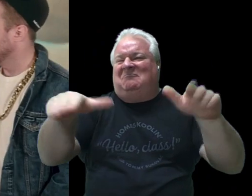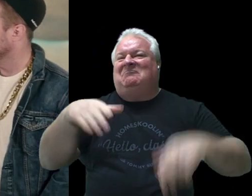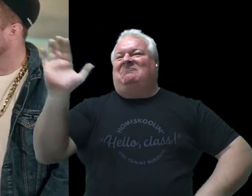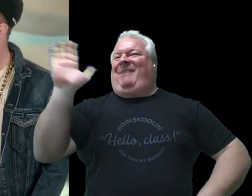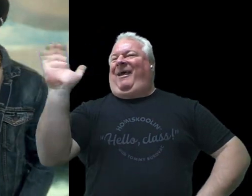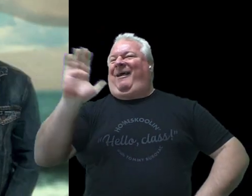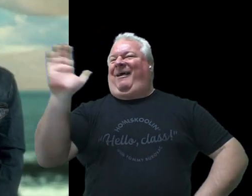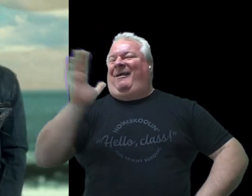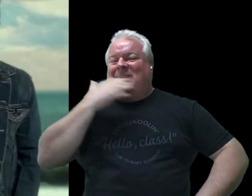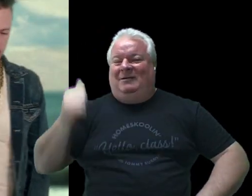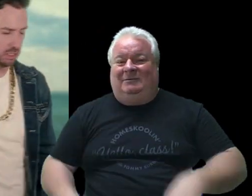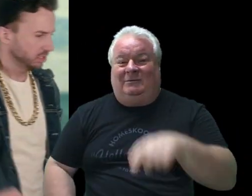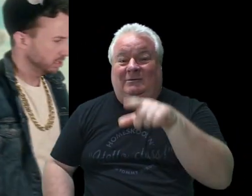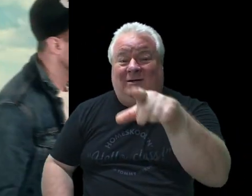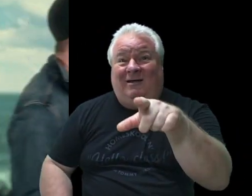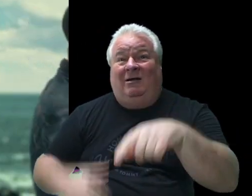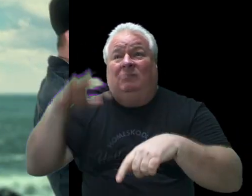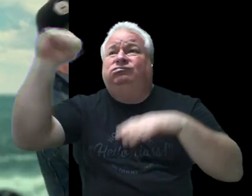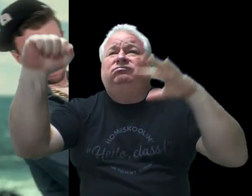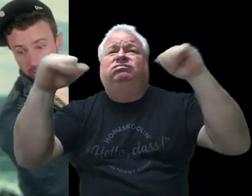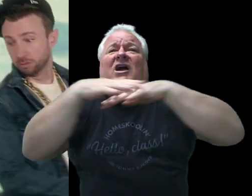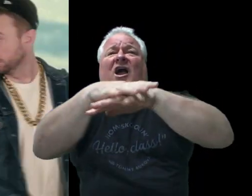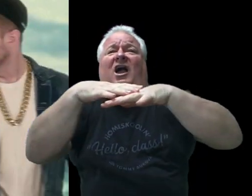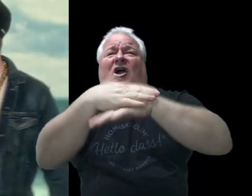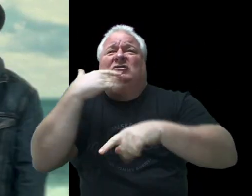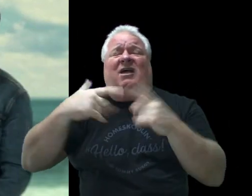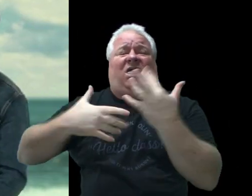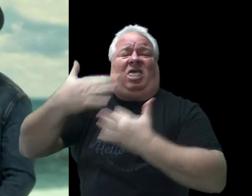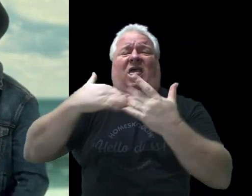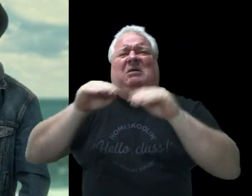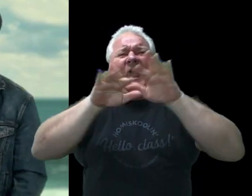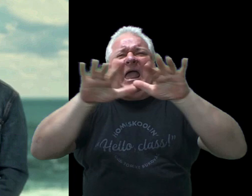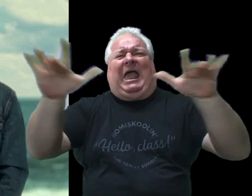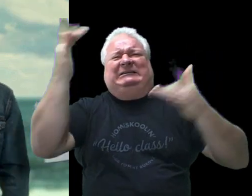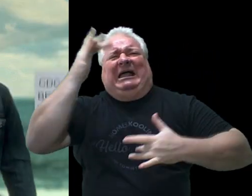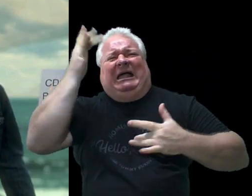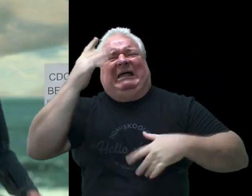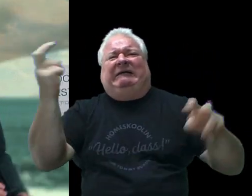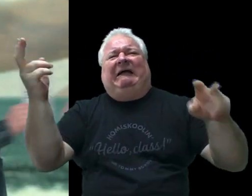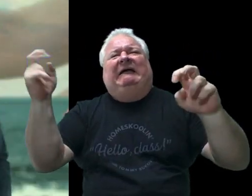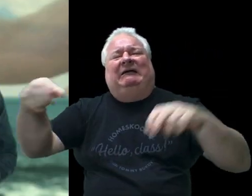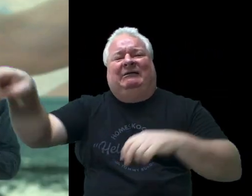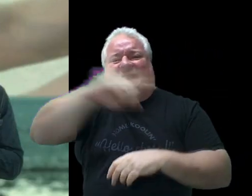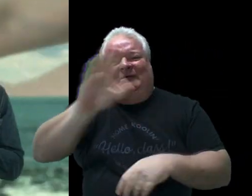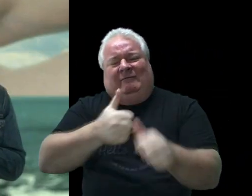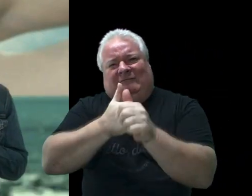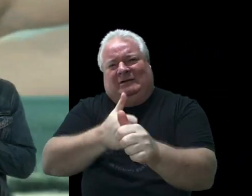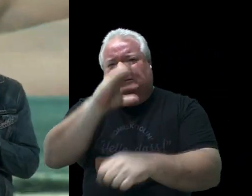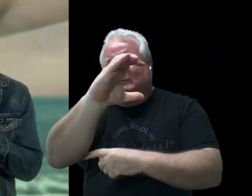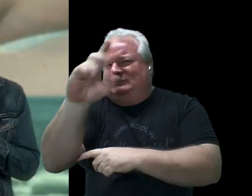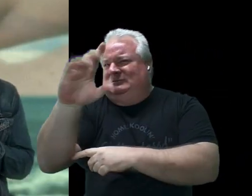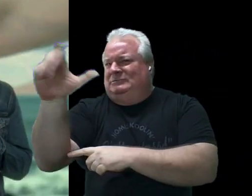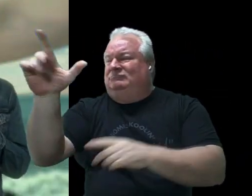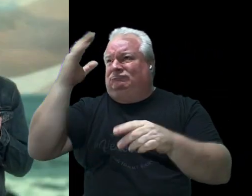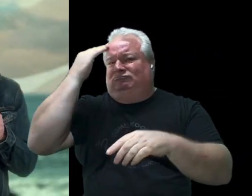for hello. Don't go out, bro. We don't wanna spread any more disease, so we should follow everything